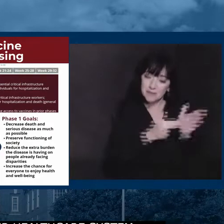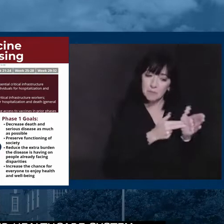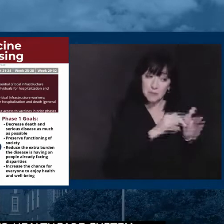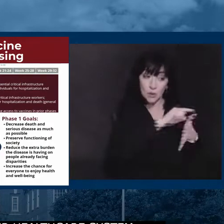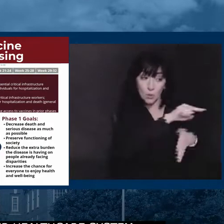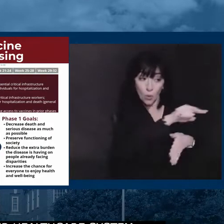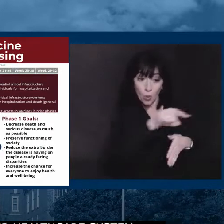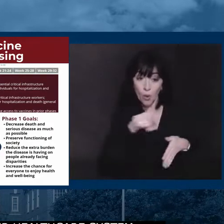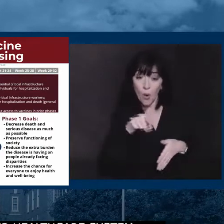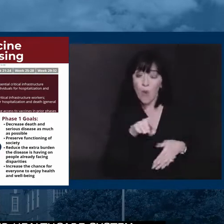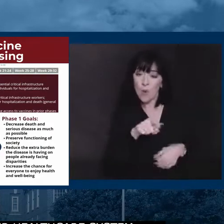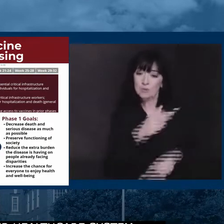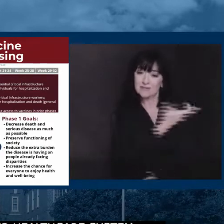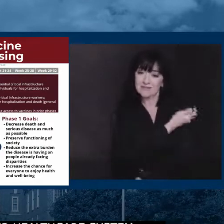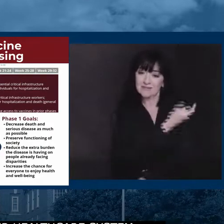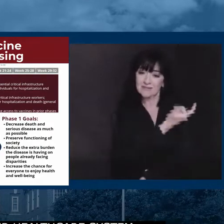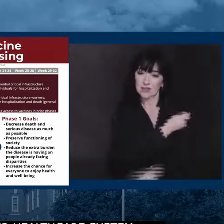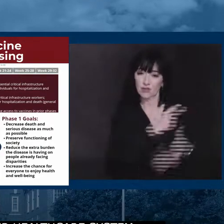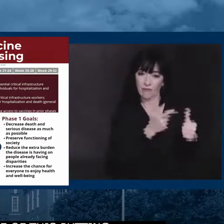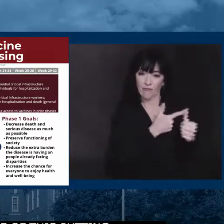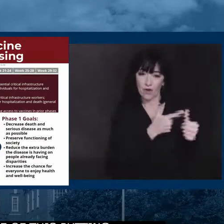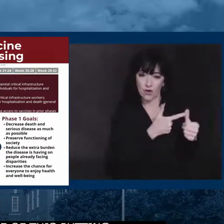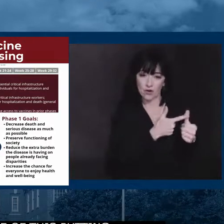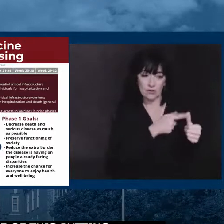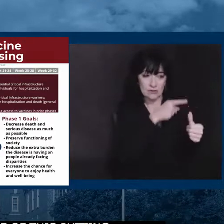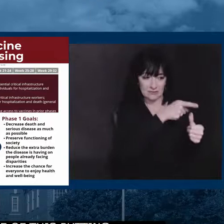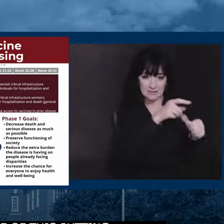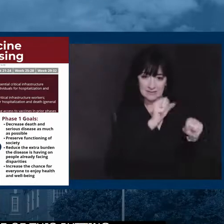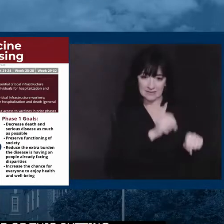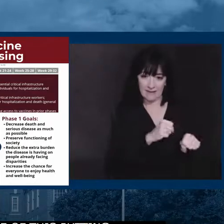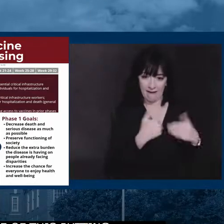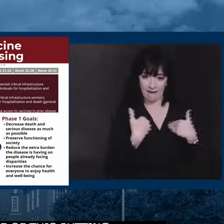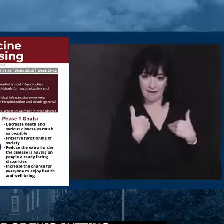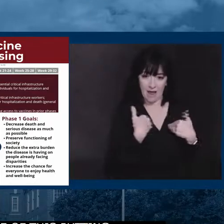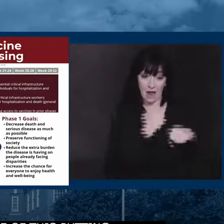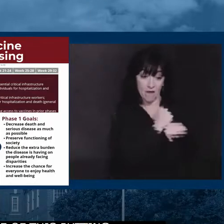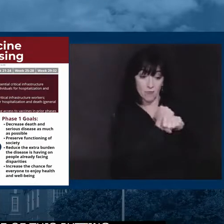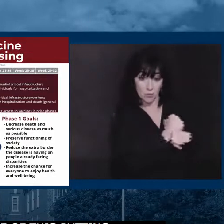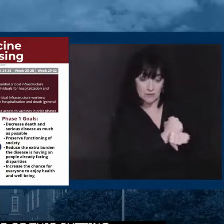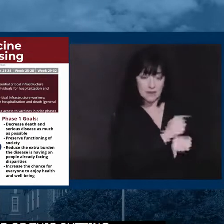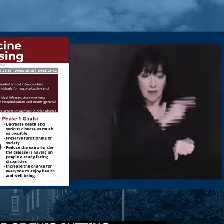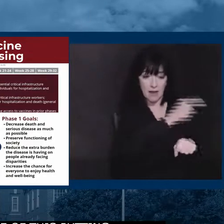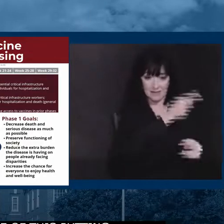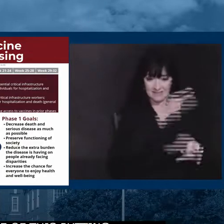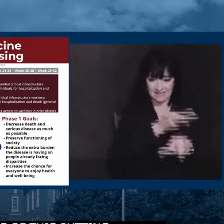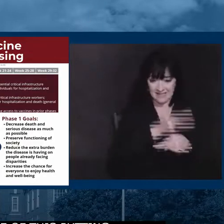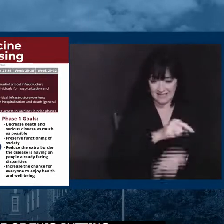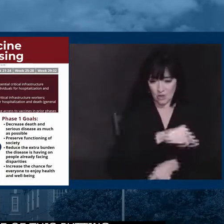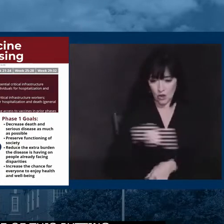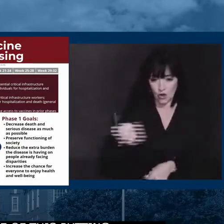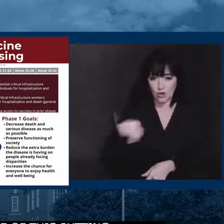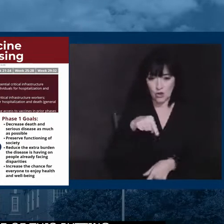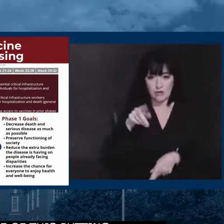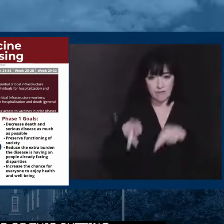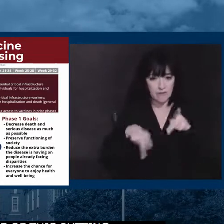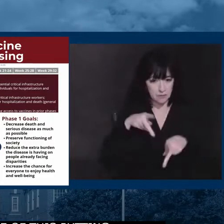to get vaccinated, and we're excited to be able to protect them in that way. Same with EMS providers. And as we